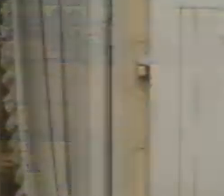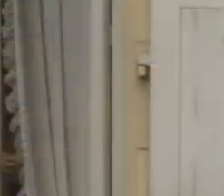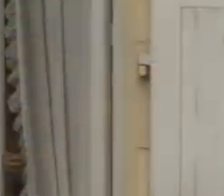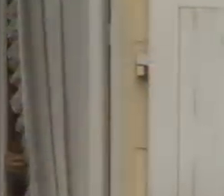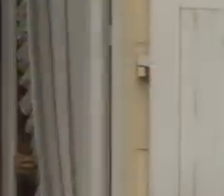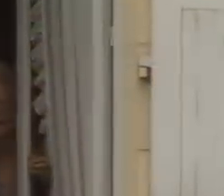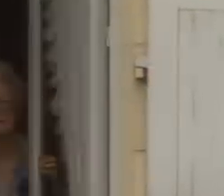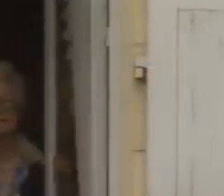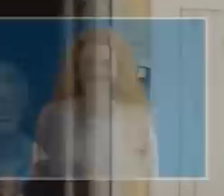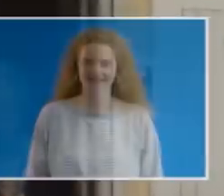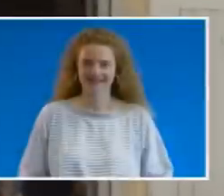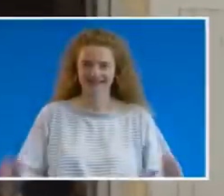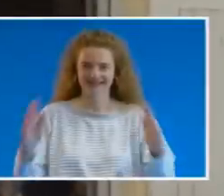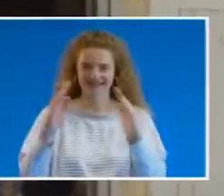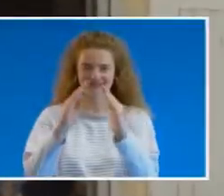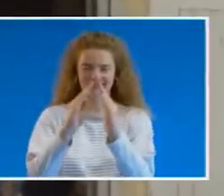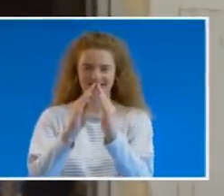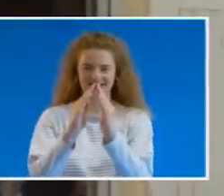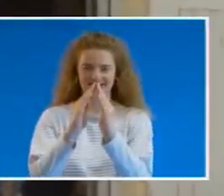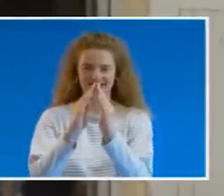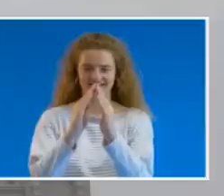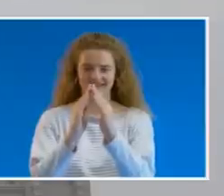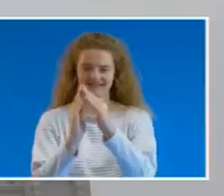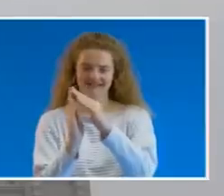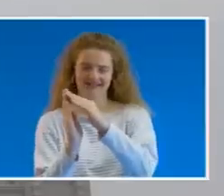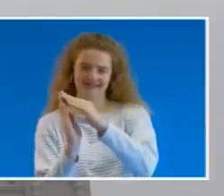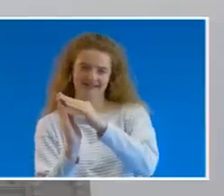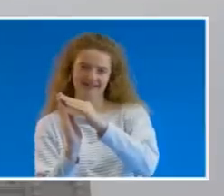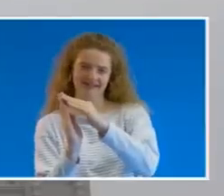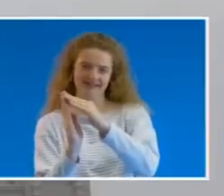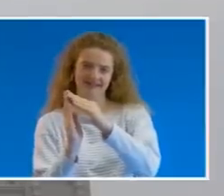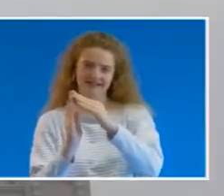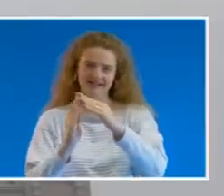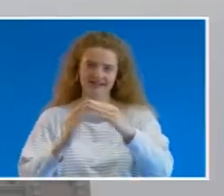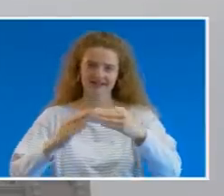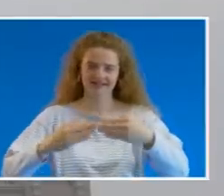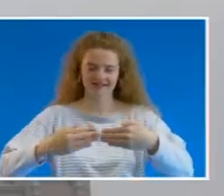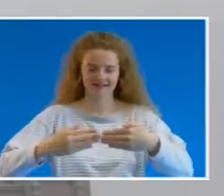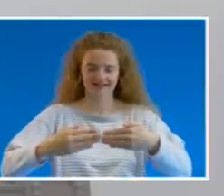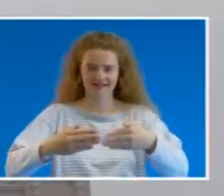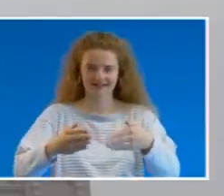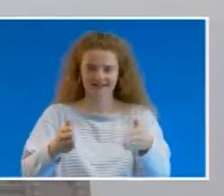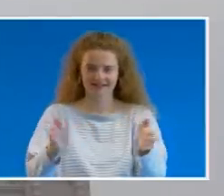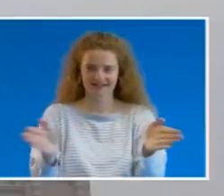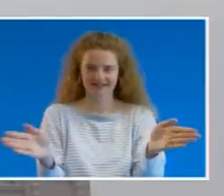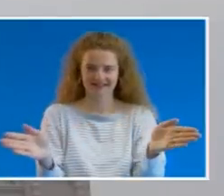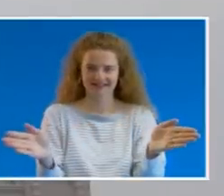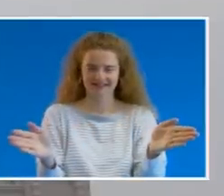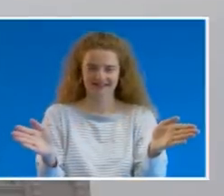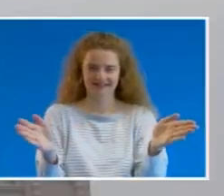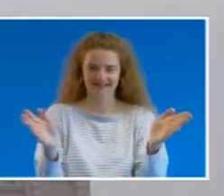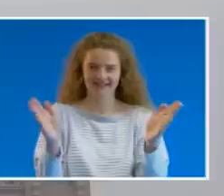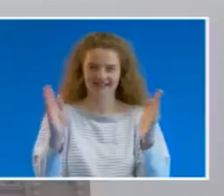My little house won't stand up straight. my little house has lost its